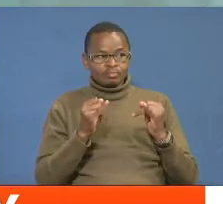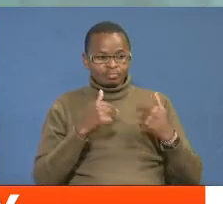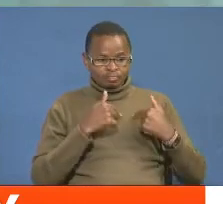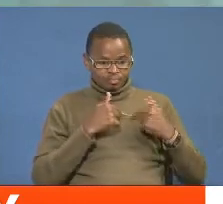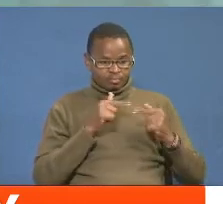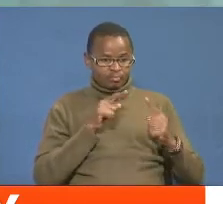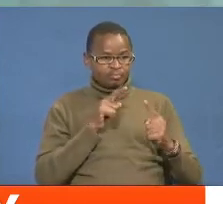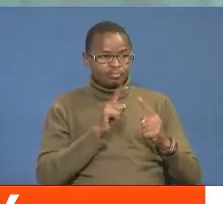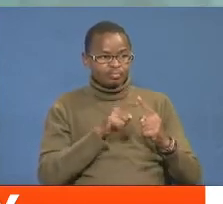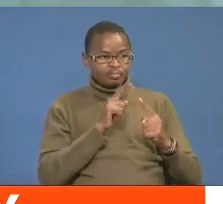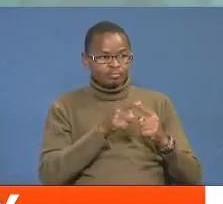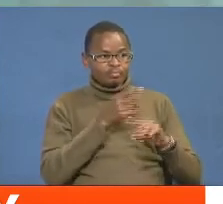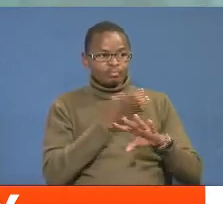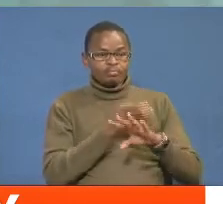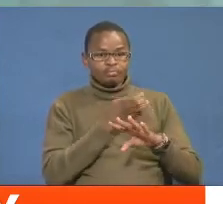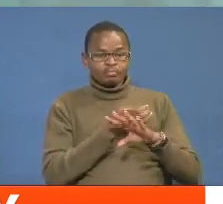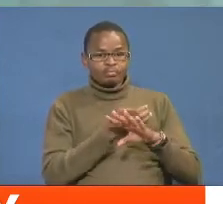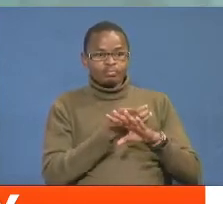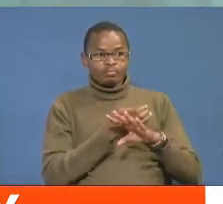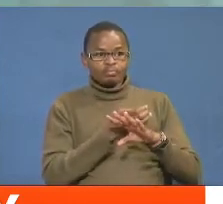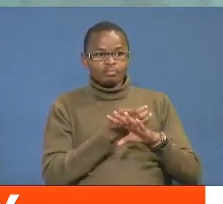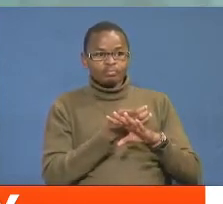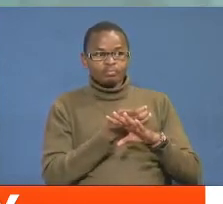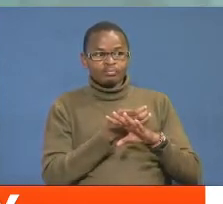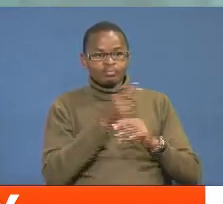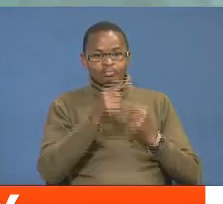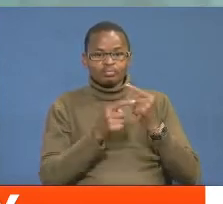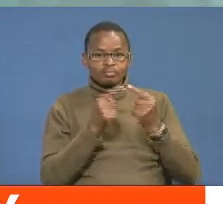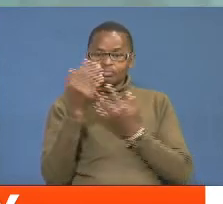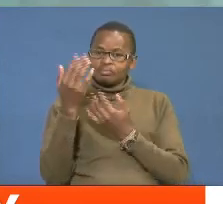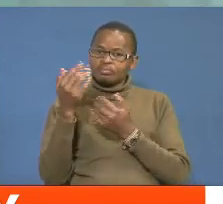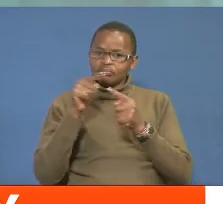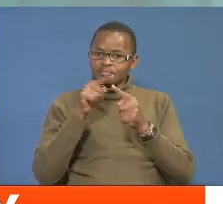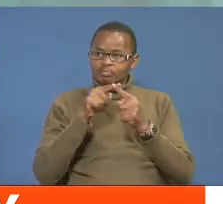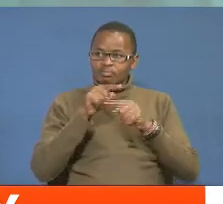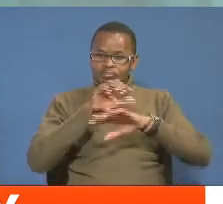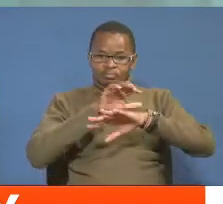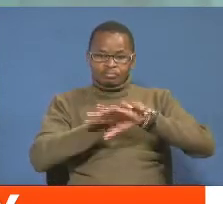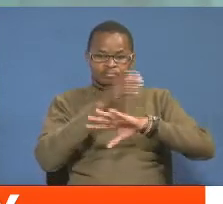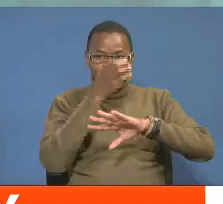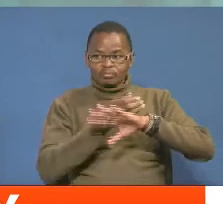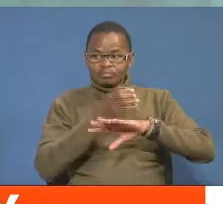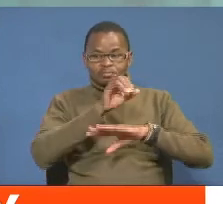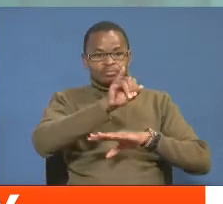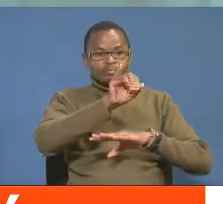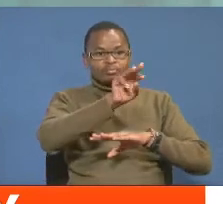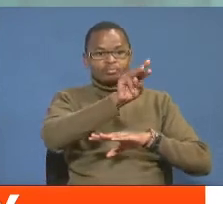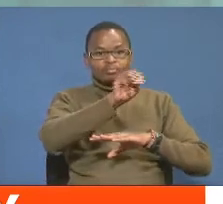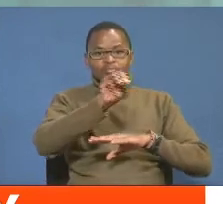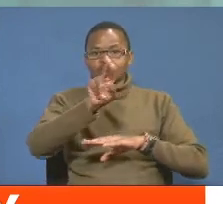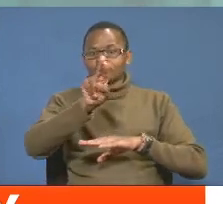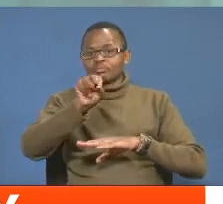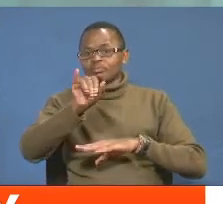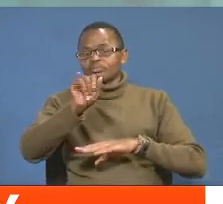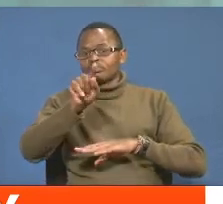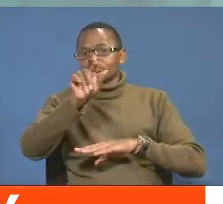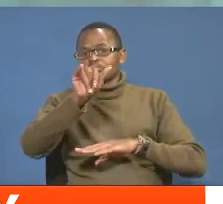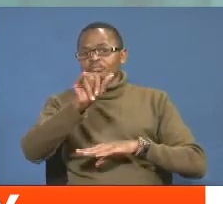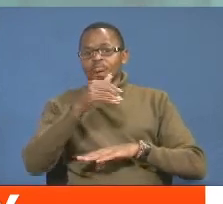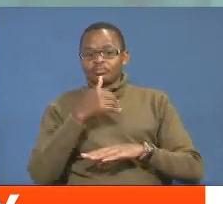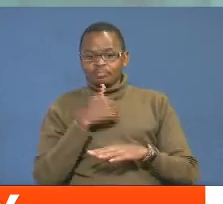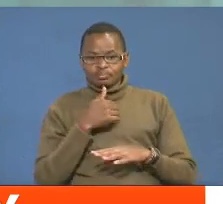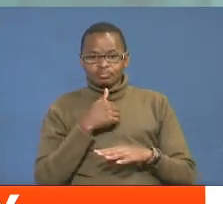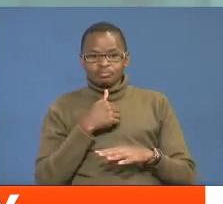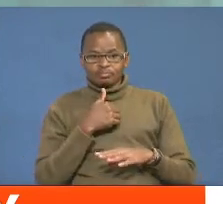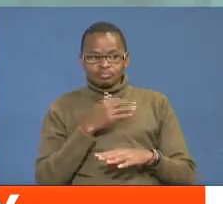you've touched on the herd immunity, when are we expected to reach the herd immunity, looking into the different doses that the Ministry of Health